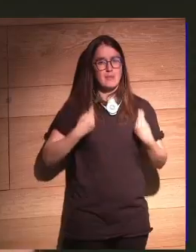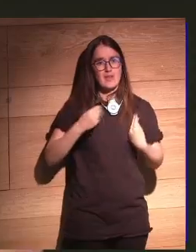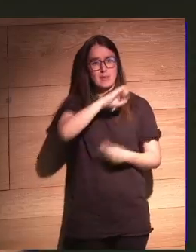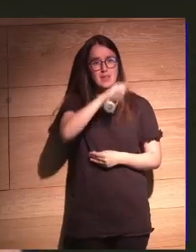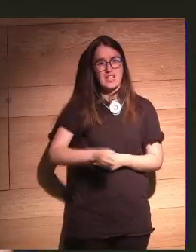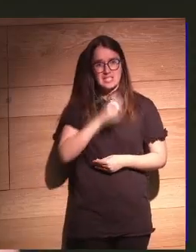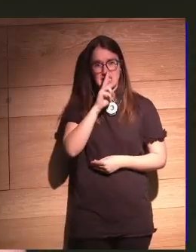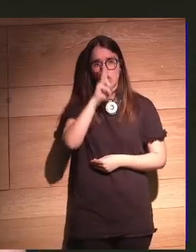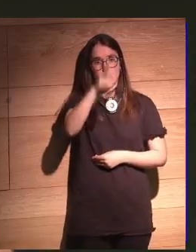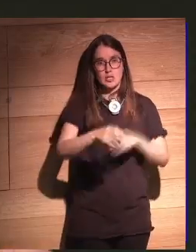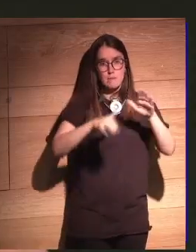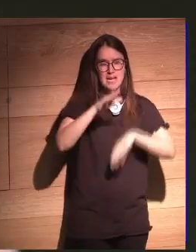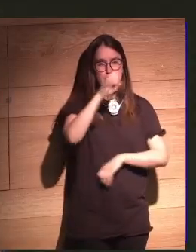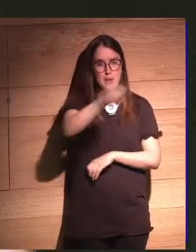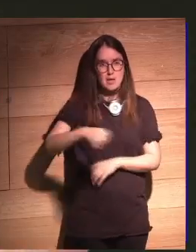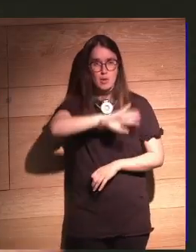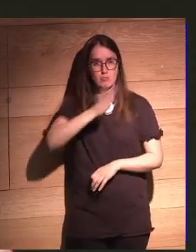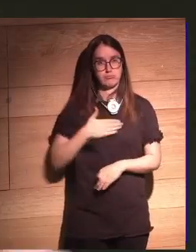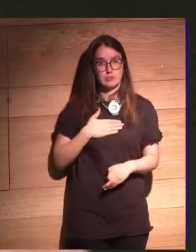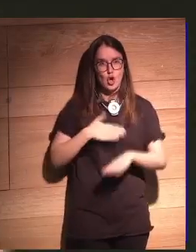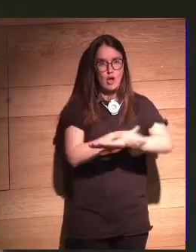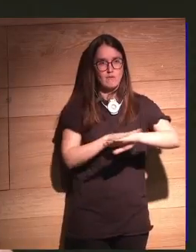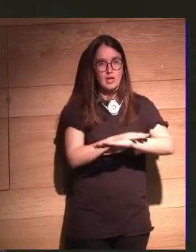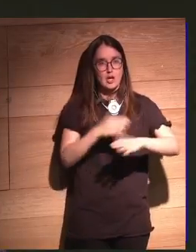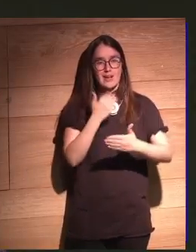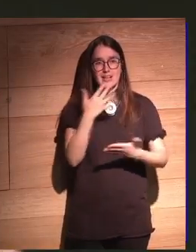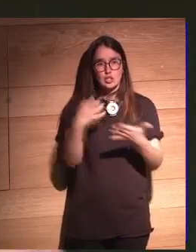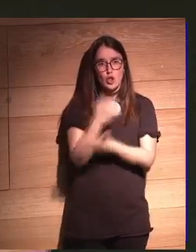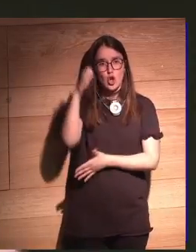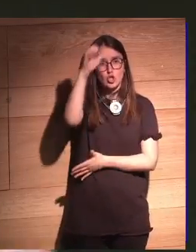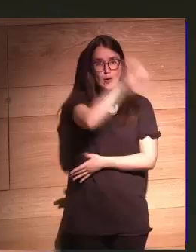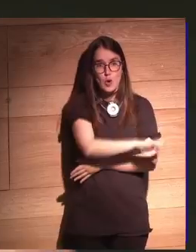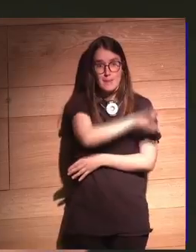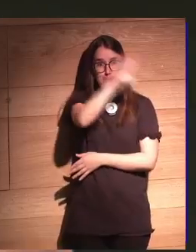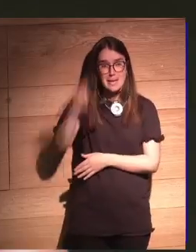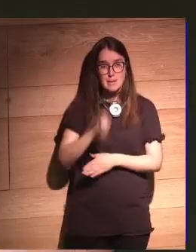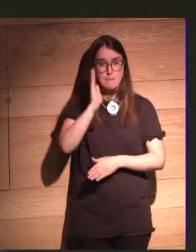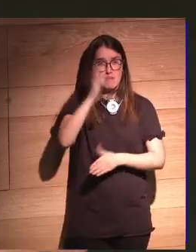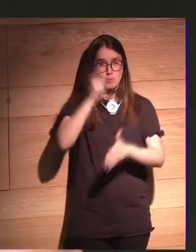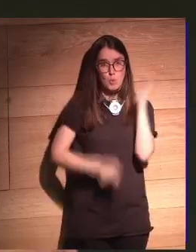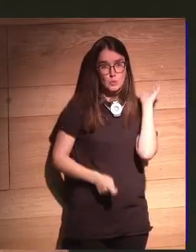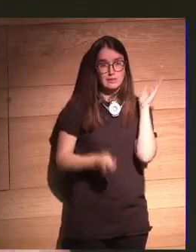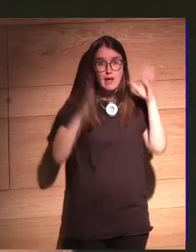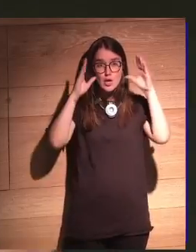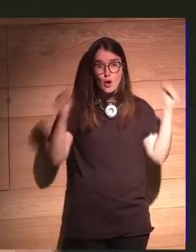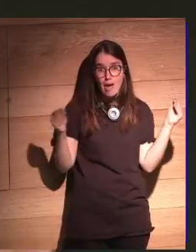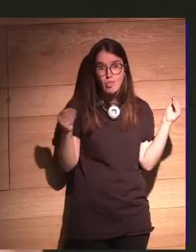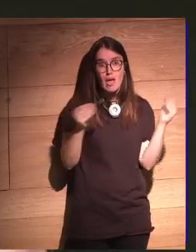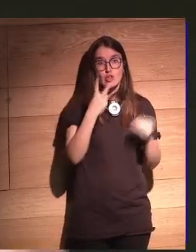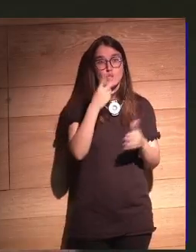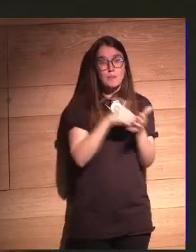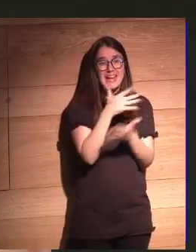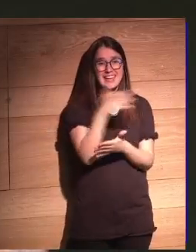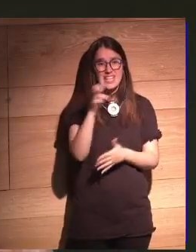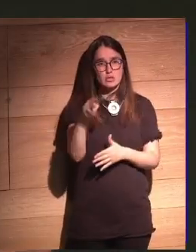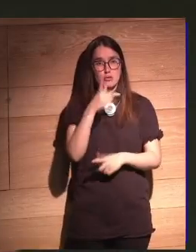to expropriate empty houses when they were empty for more than 2 years. And that happens in nearly all countries. You